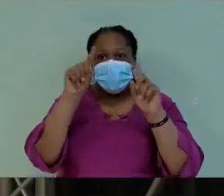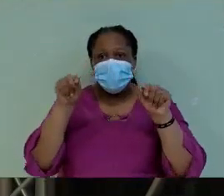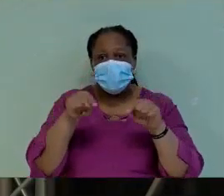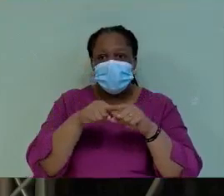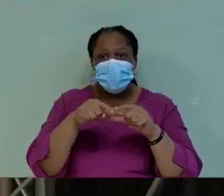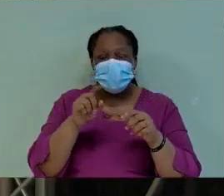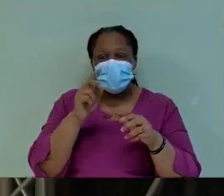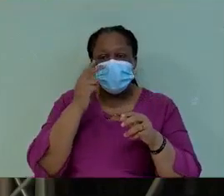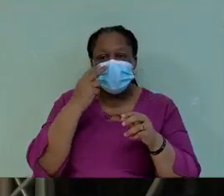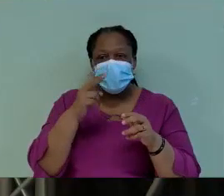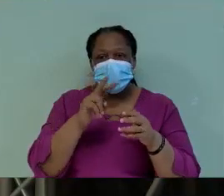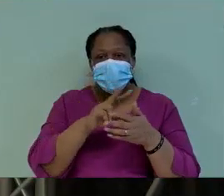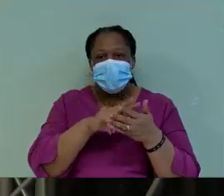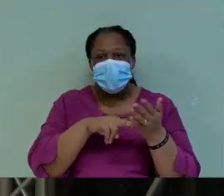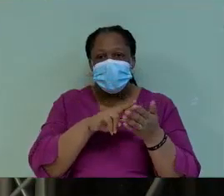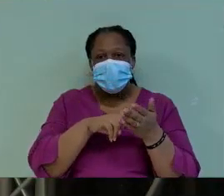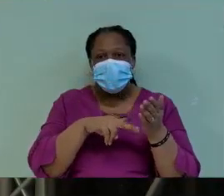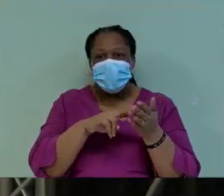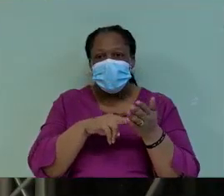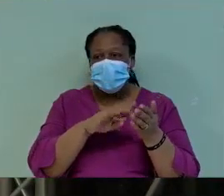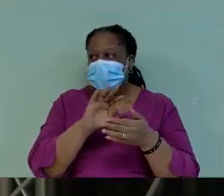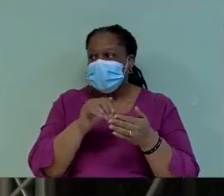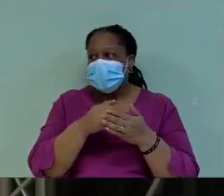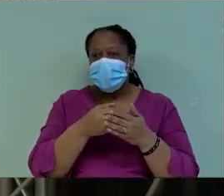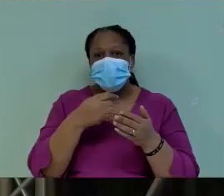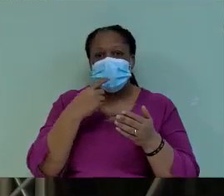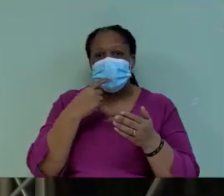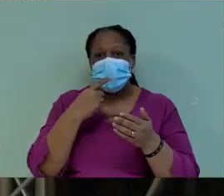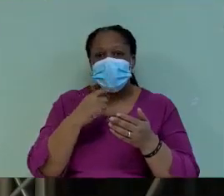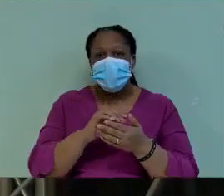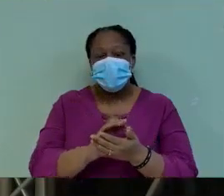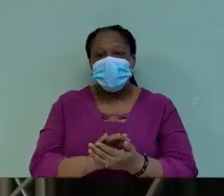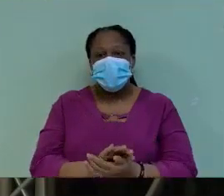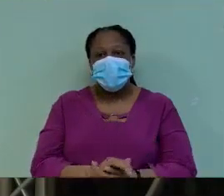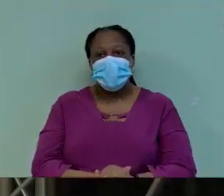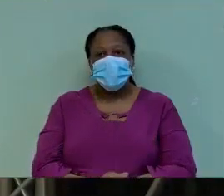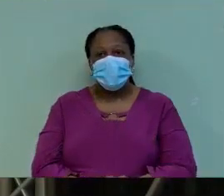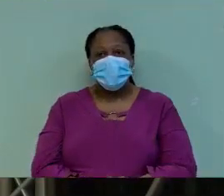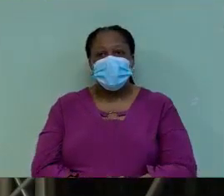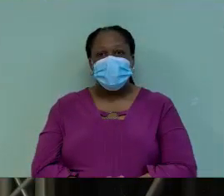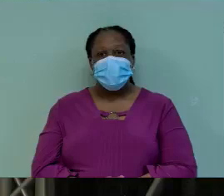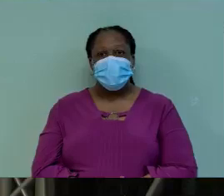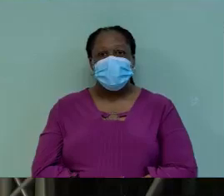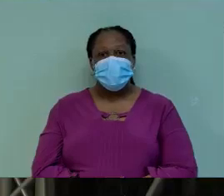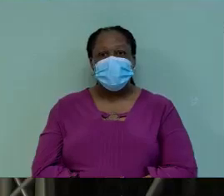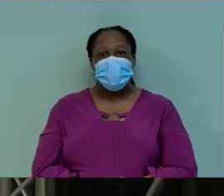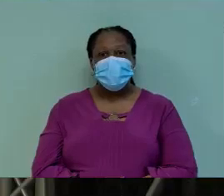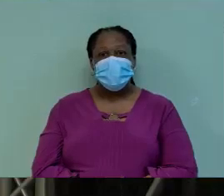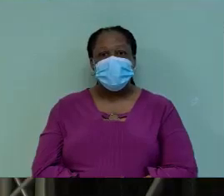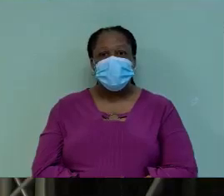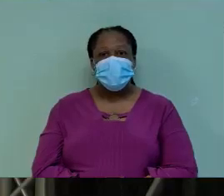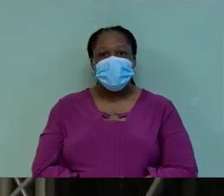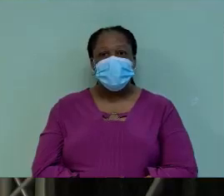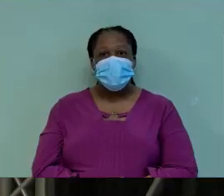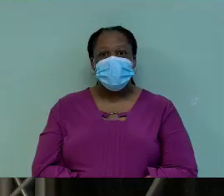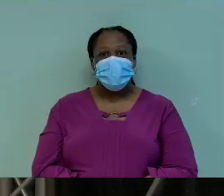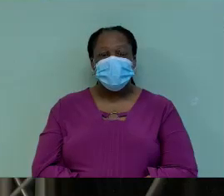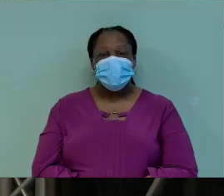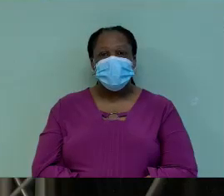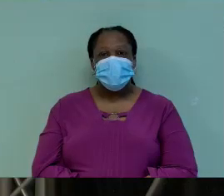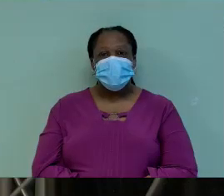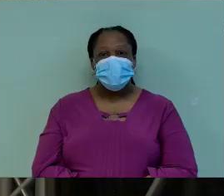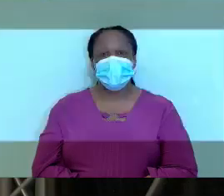4,307,287 confirmed cases of COVID-19, and the